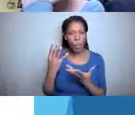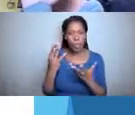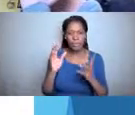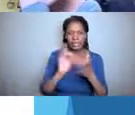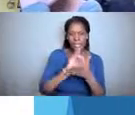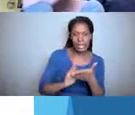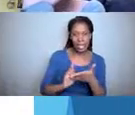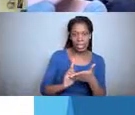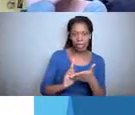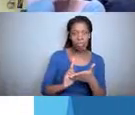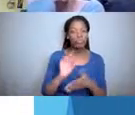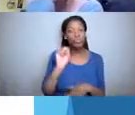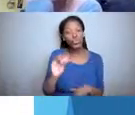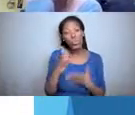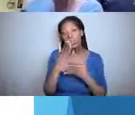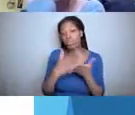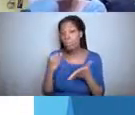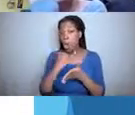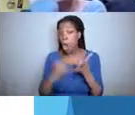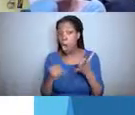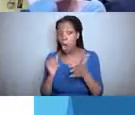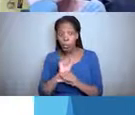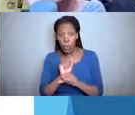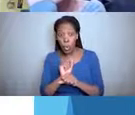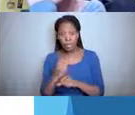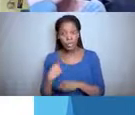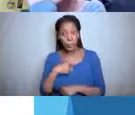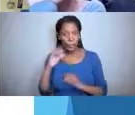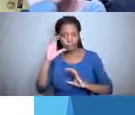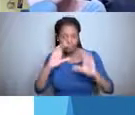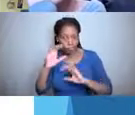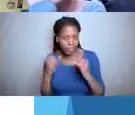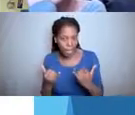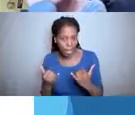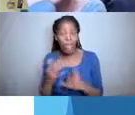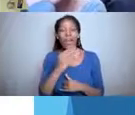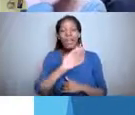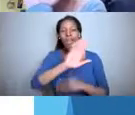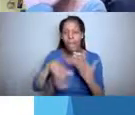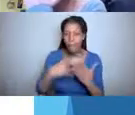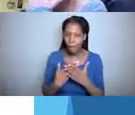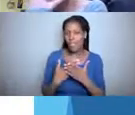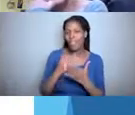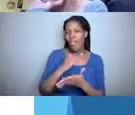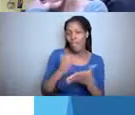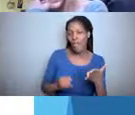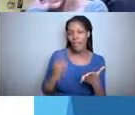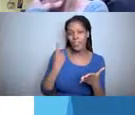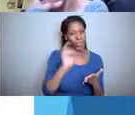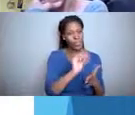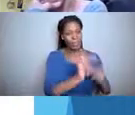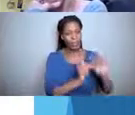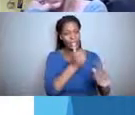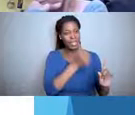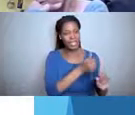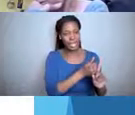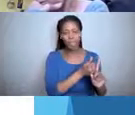for as well as all the artwork that goes into the center um and so as you see here um that means